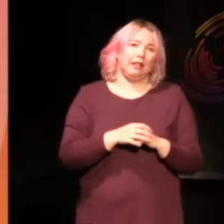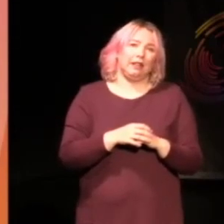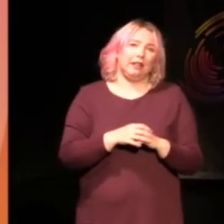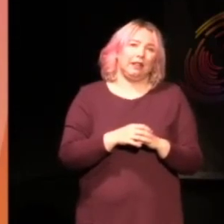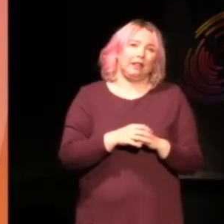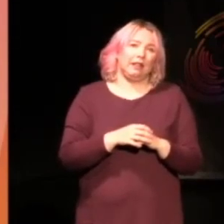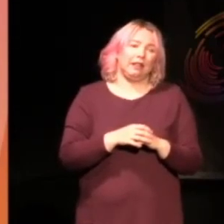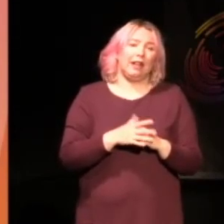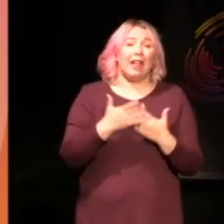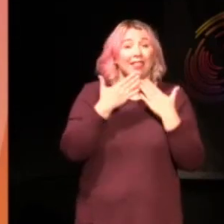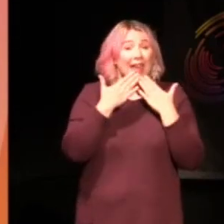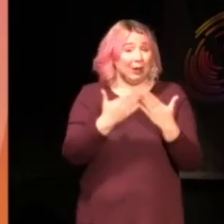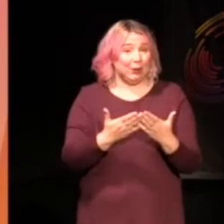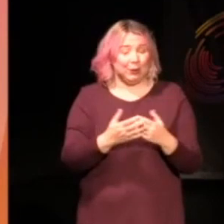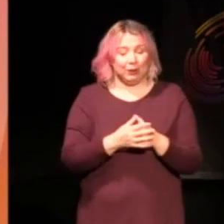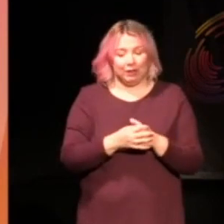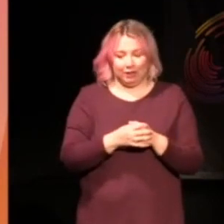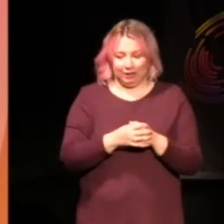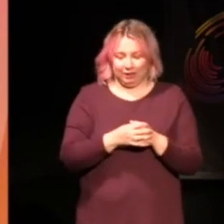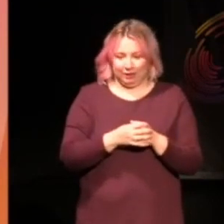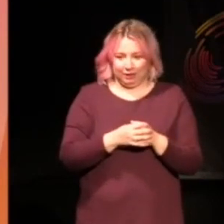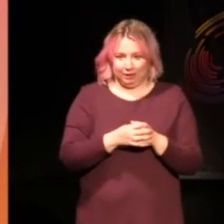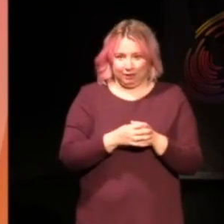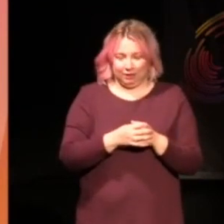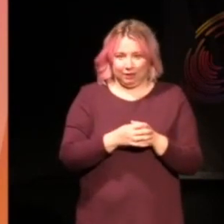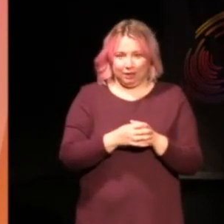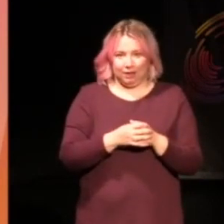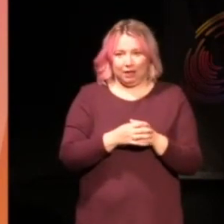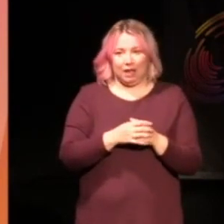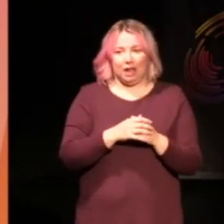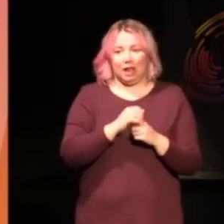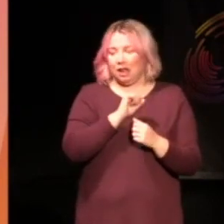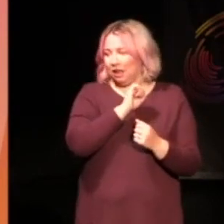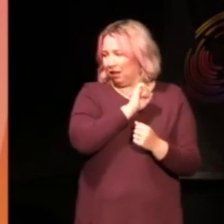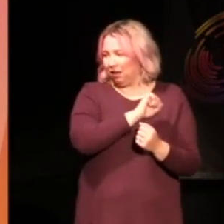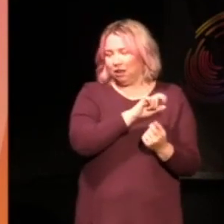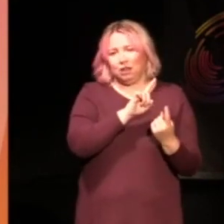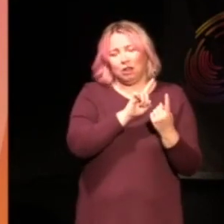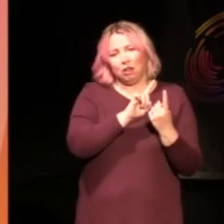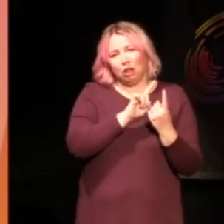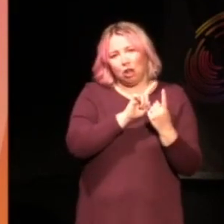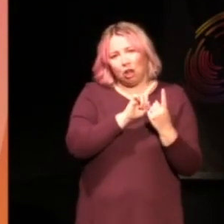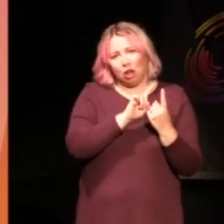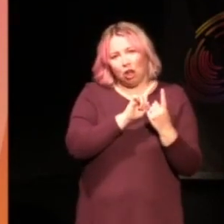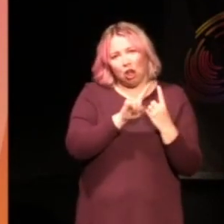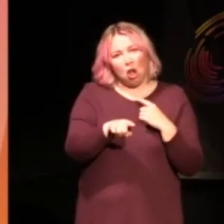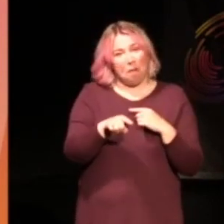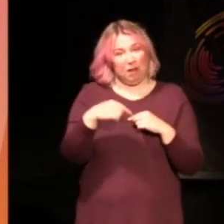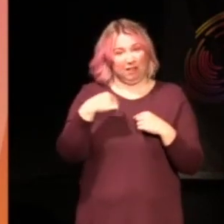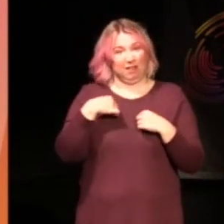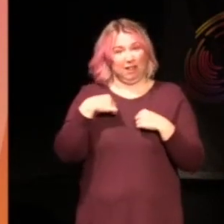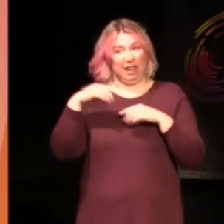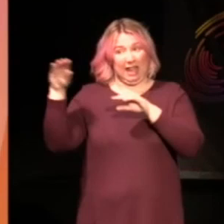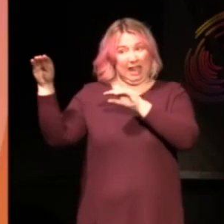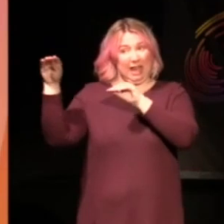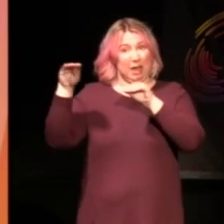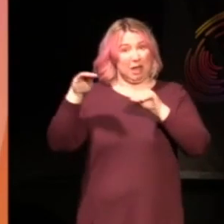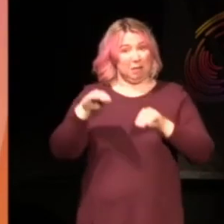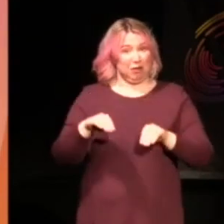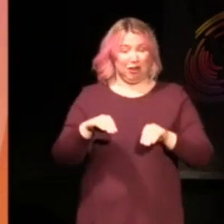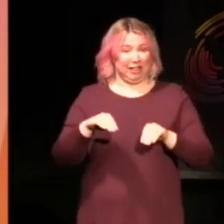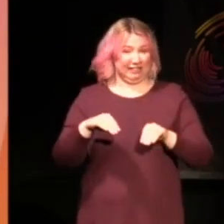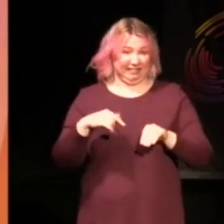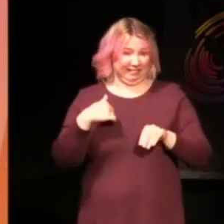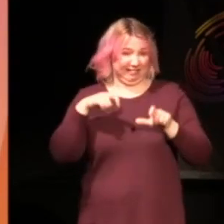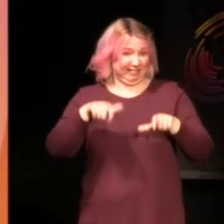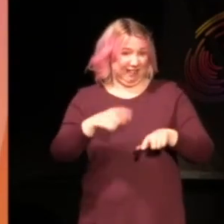very much. Just following on from your comments about Istanbul, and I guess as an immigrant who hasn't been in the country for 48 years,